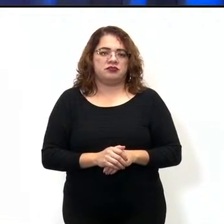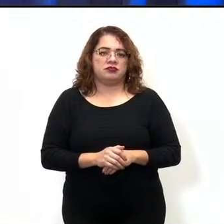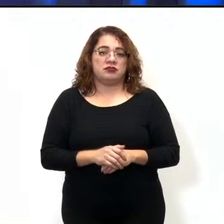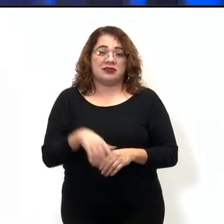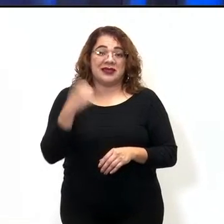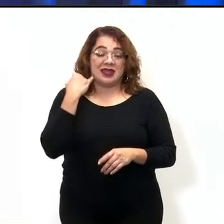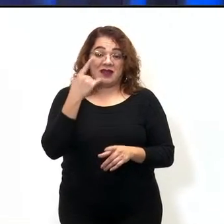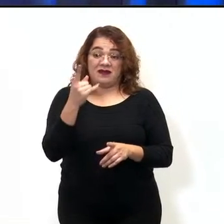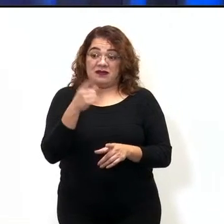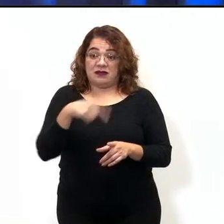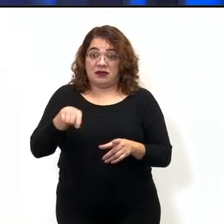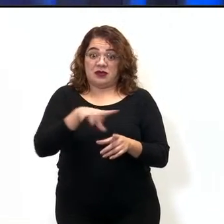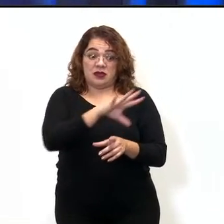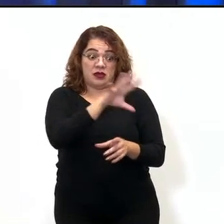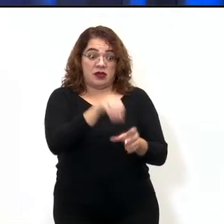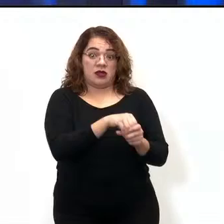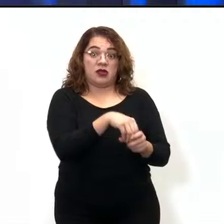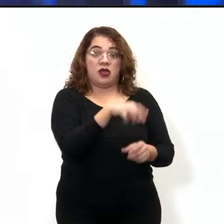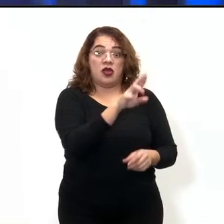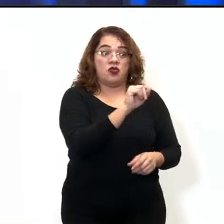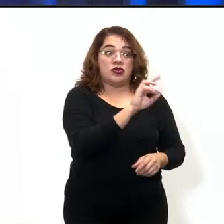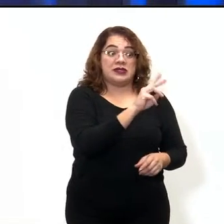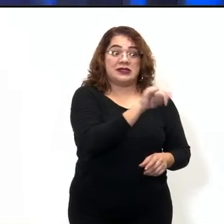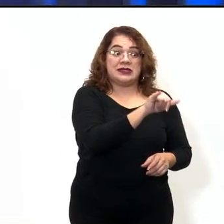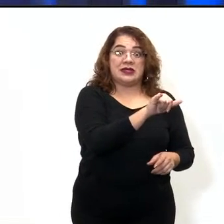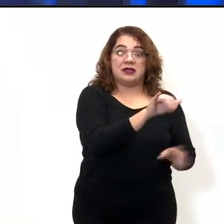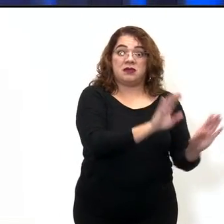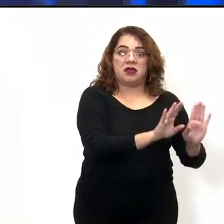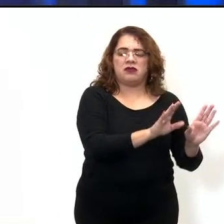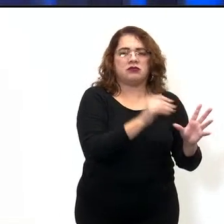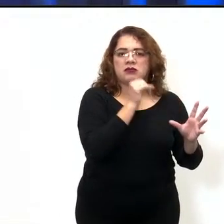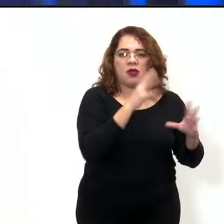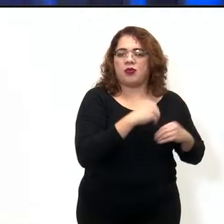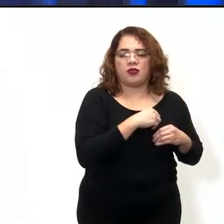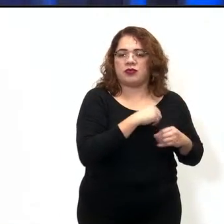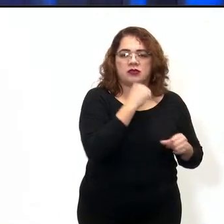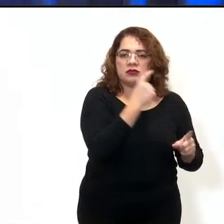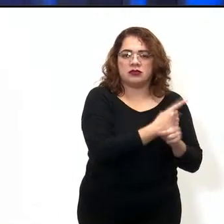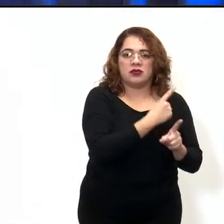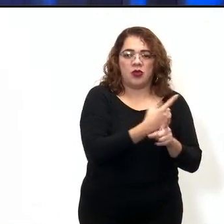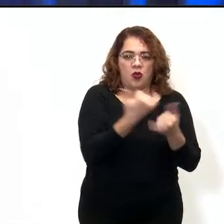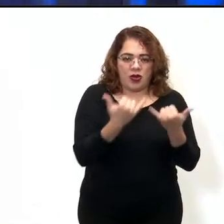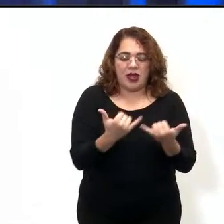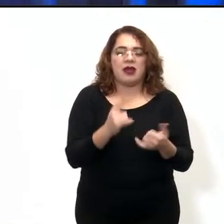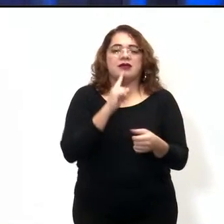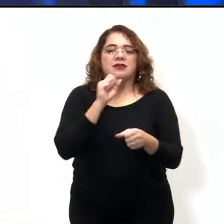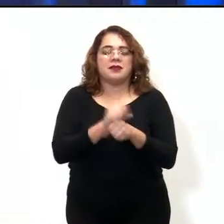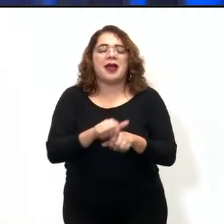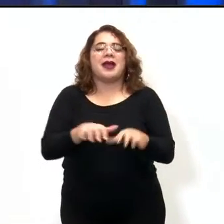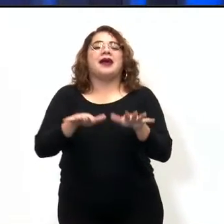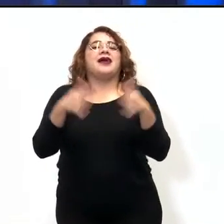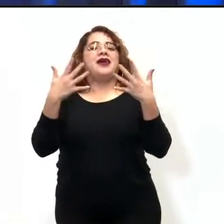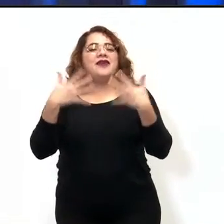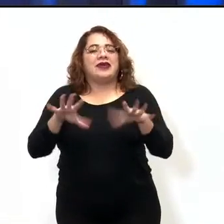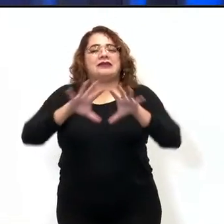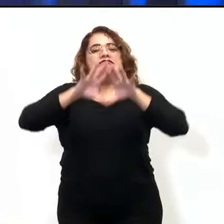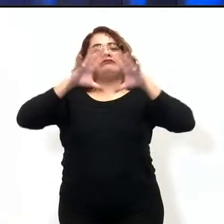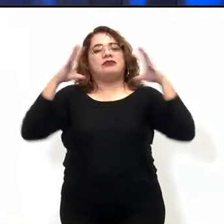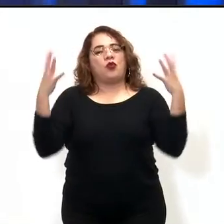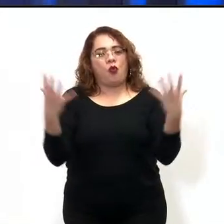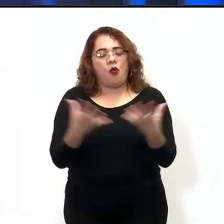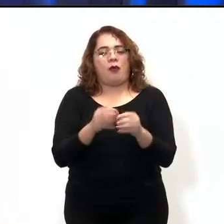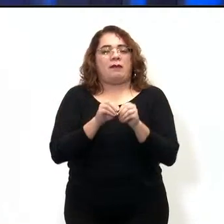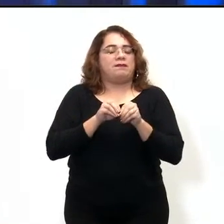risky behavior, that's not appropriate and not acceptable. We're in a massive pandemic. I think a lot of the issues around